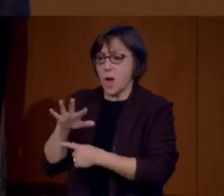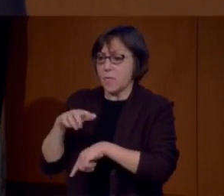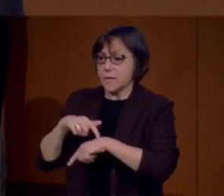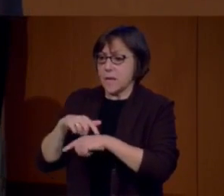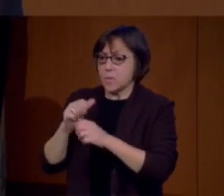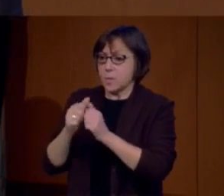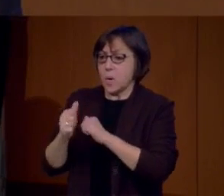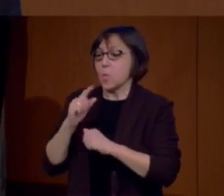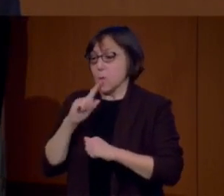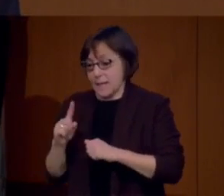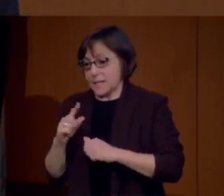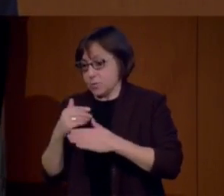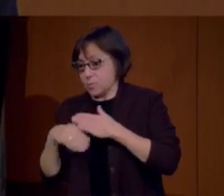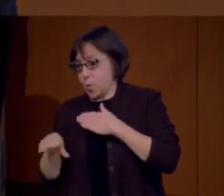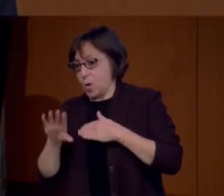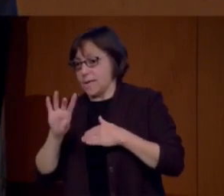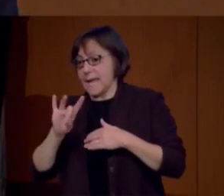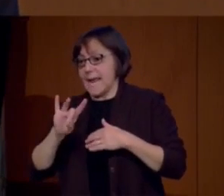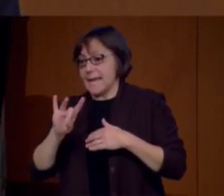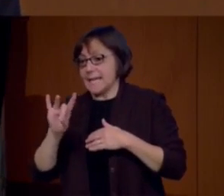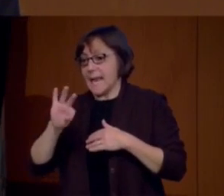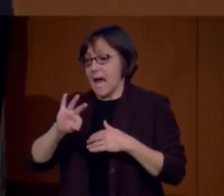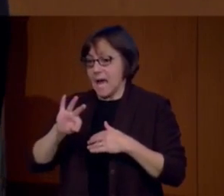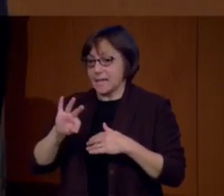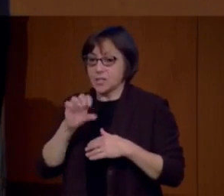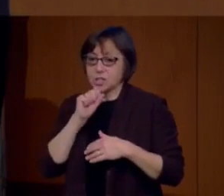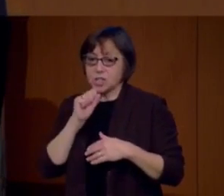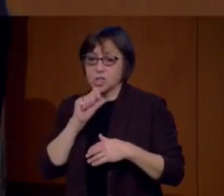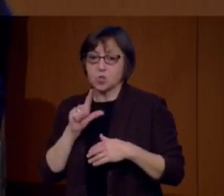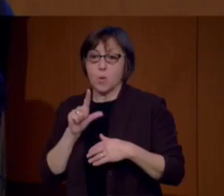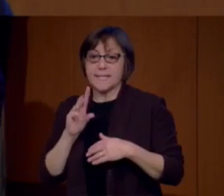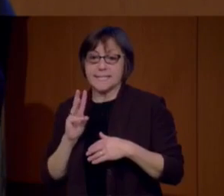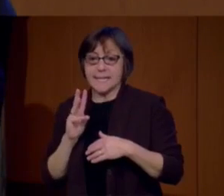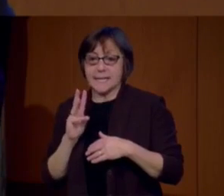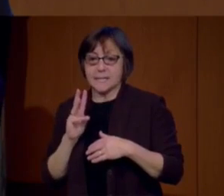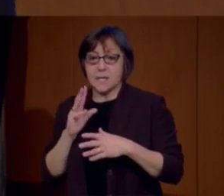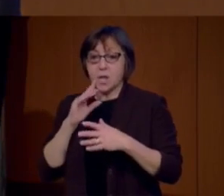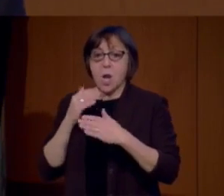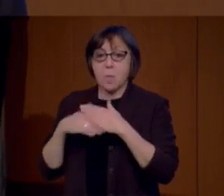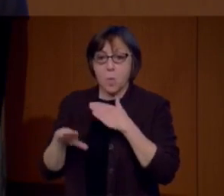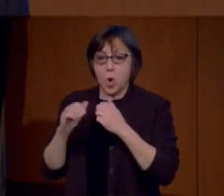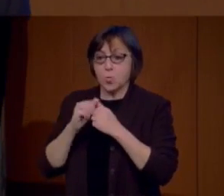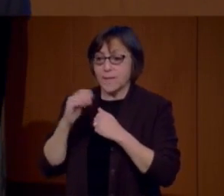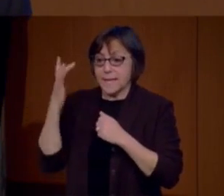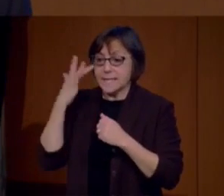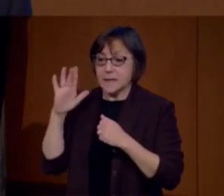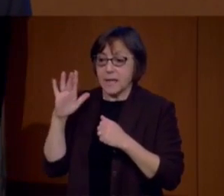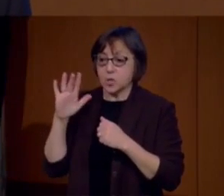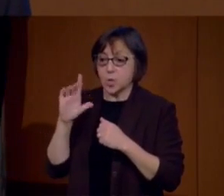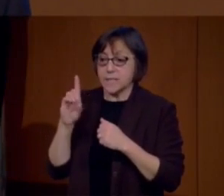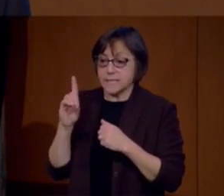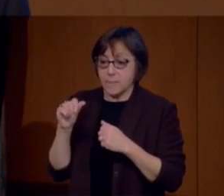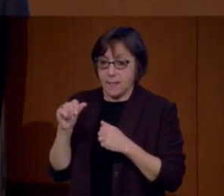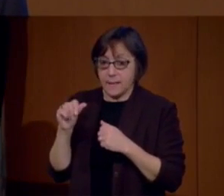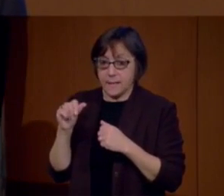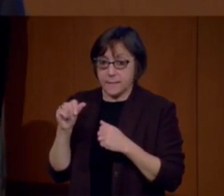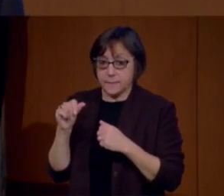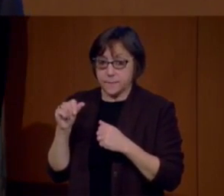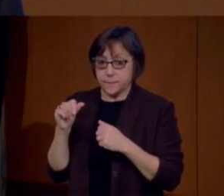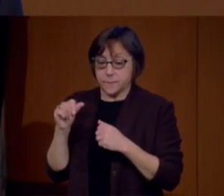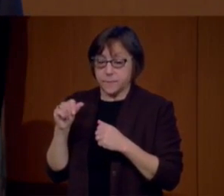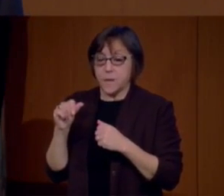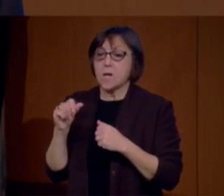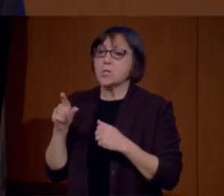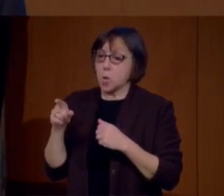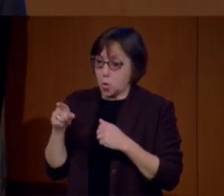Act. She was born in 89, she's 26. Emily was born with intellectual disability. And so as she